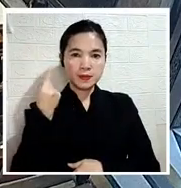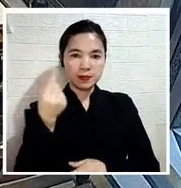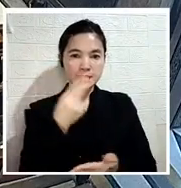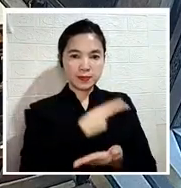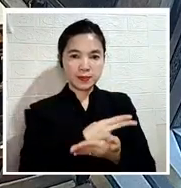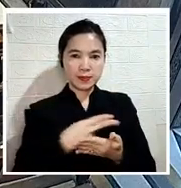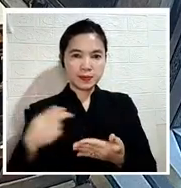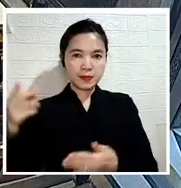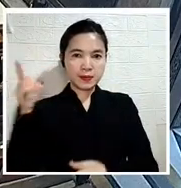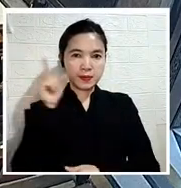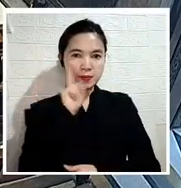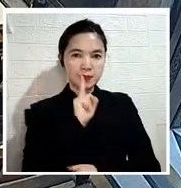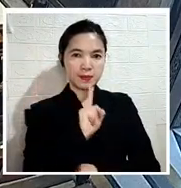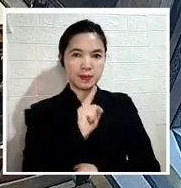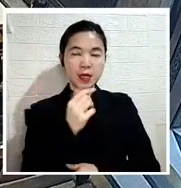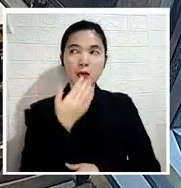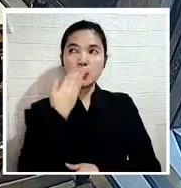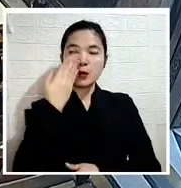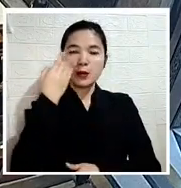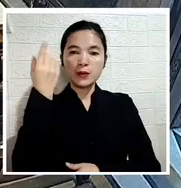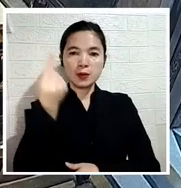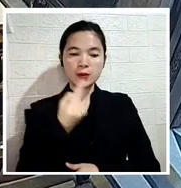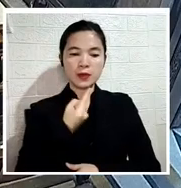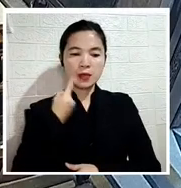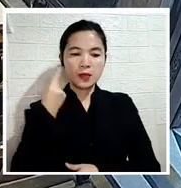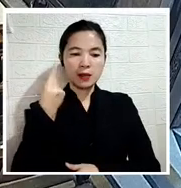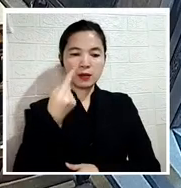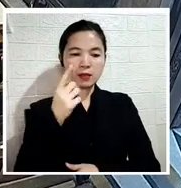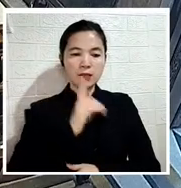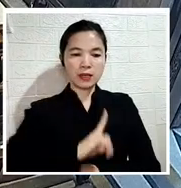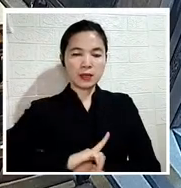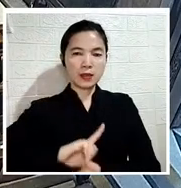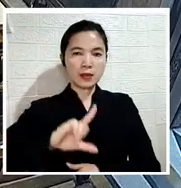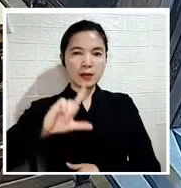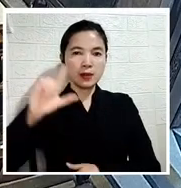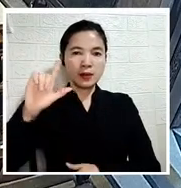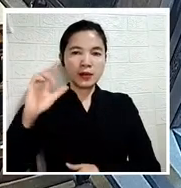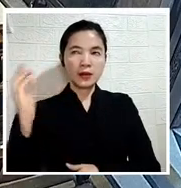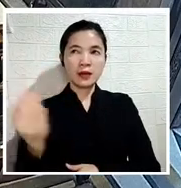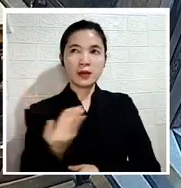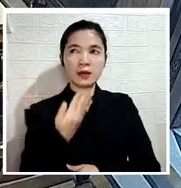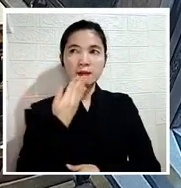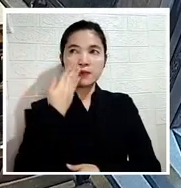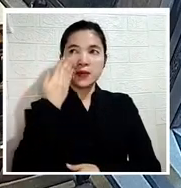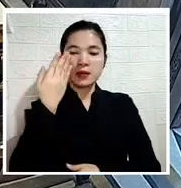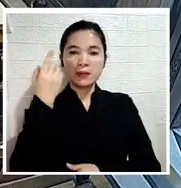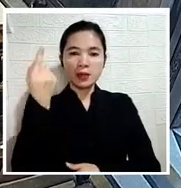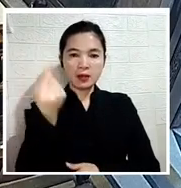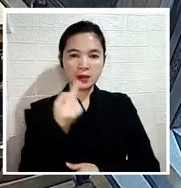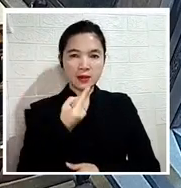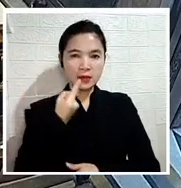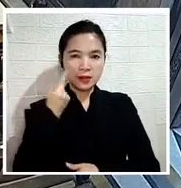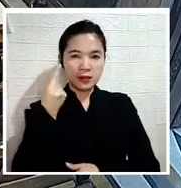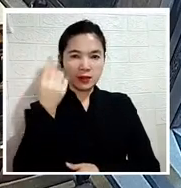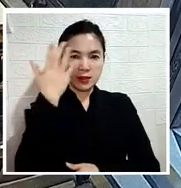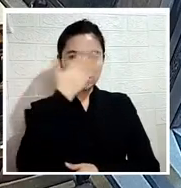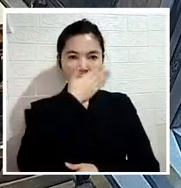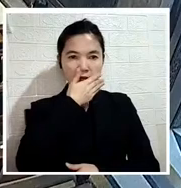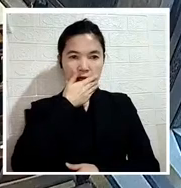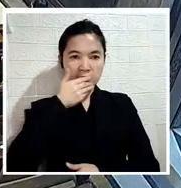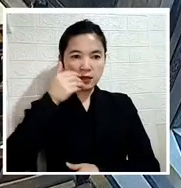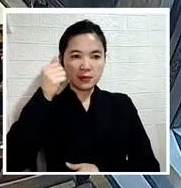Holy One, you alone are the Lord, you alone are